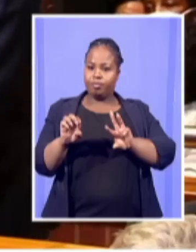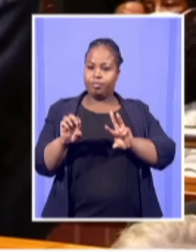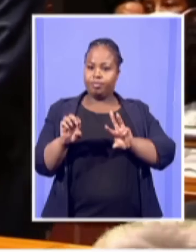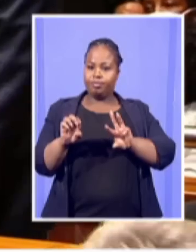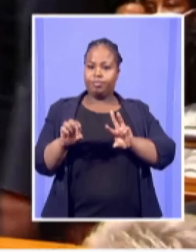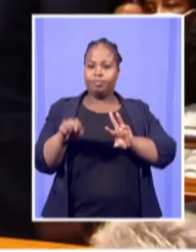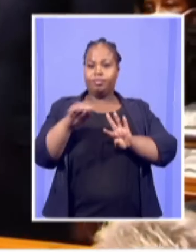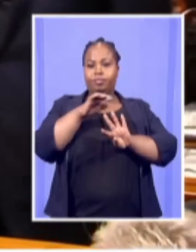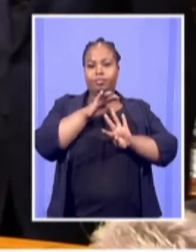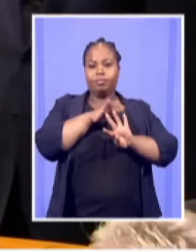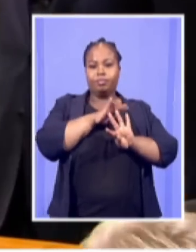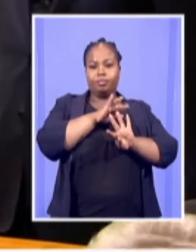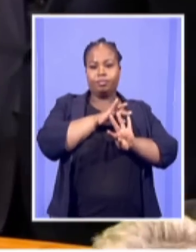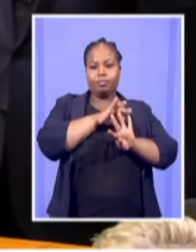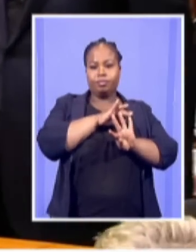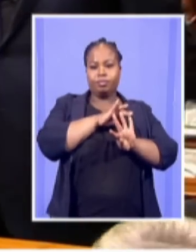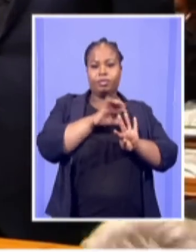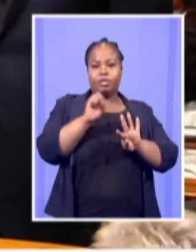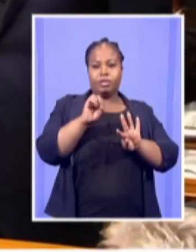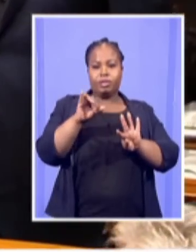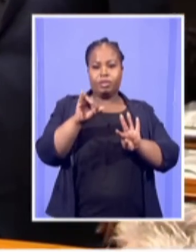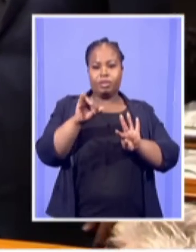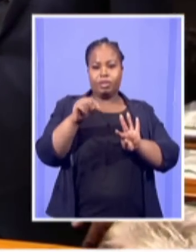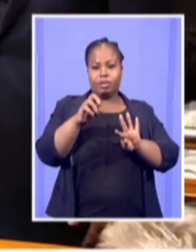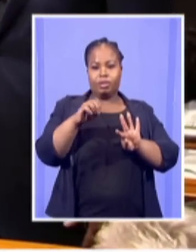And then Anoj Singh.